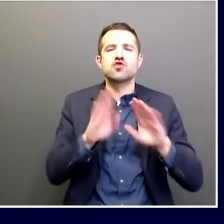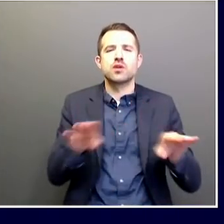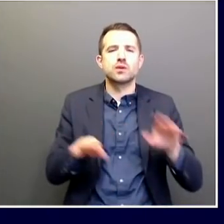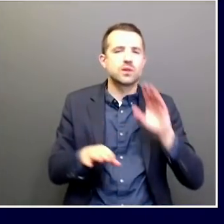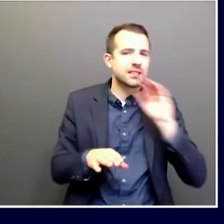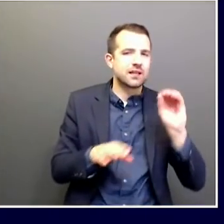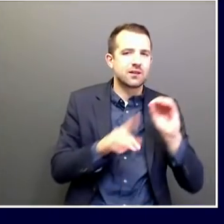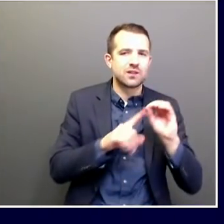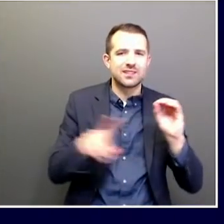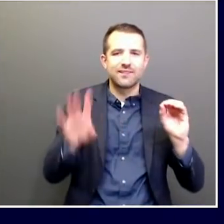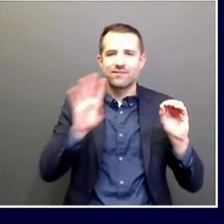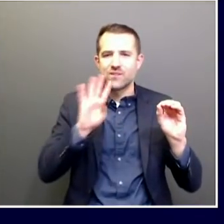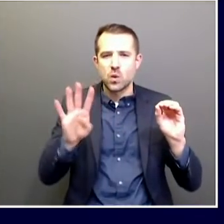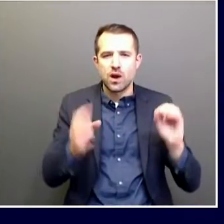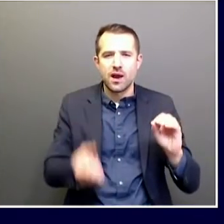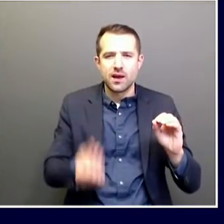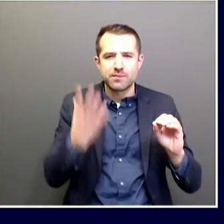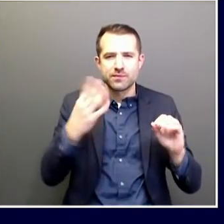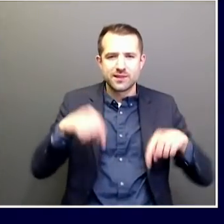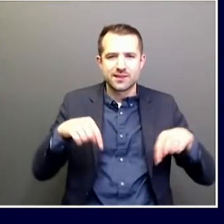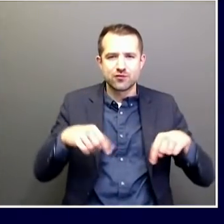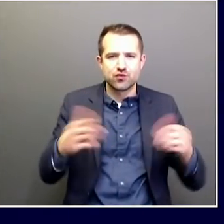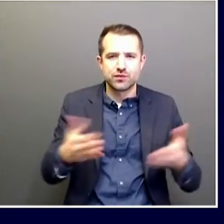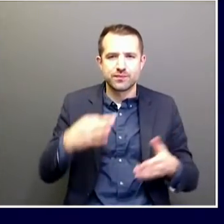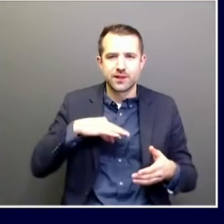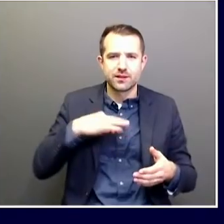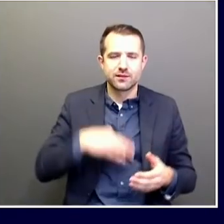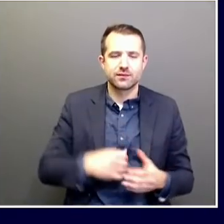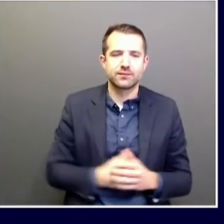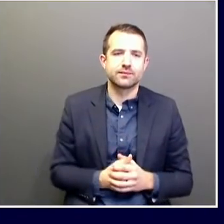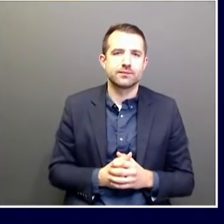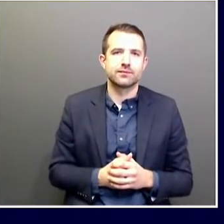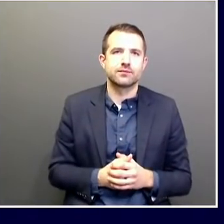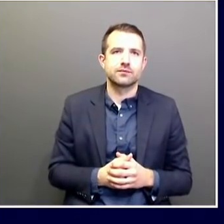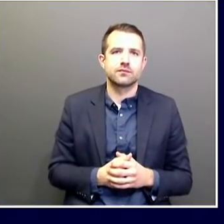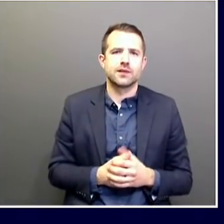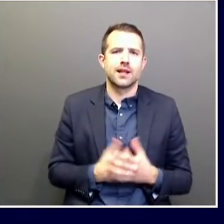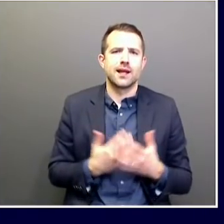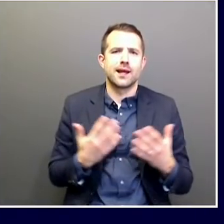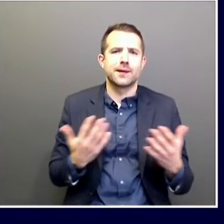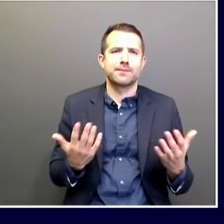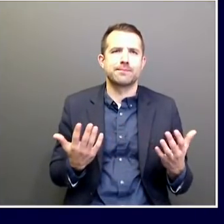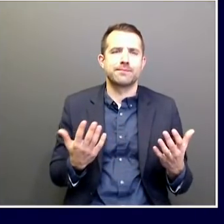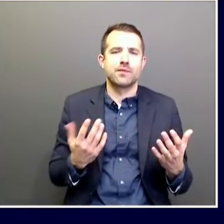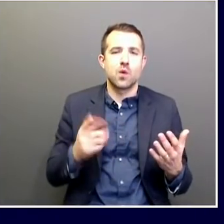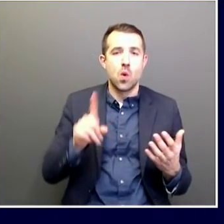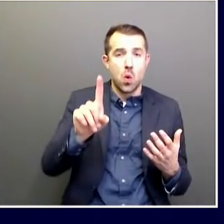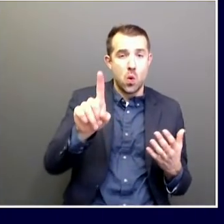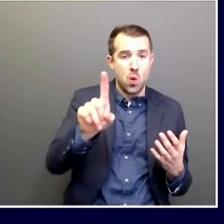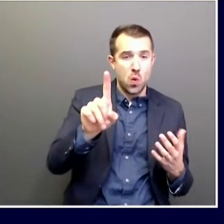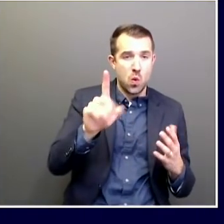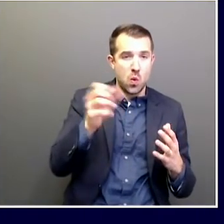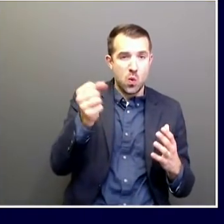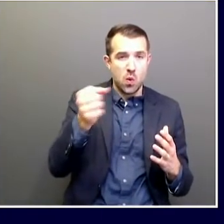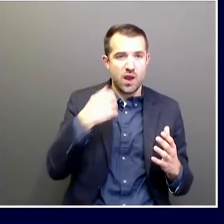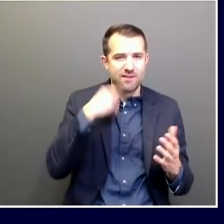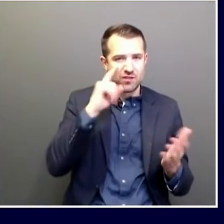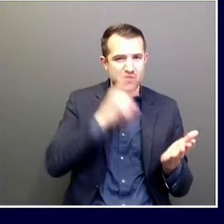state? Yeah, actually, maybe you know what? Let me just check. I'm sorry. I didn't mean to disrupt things.